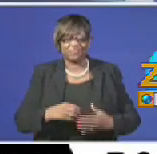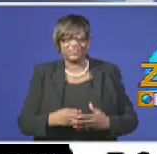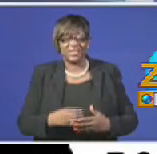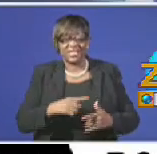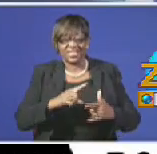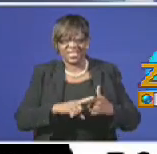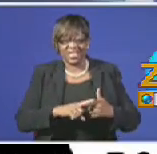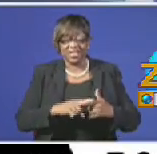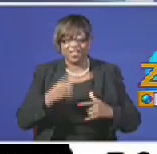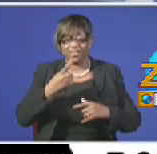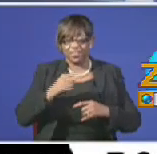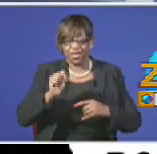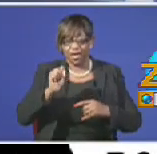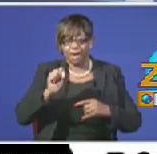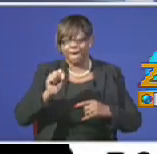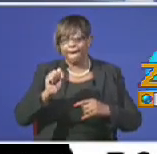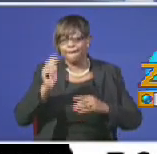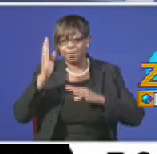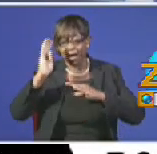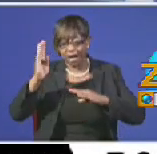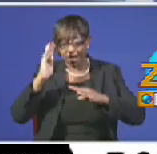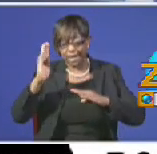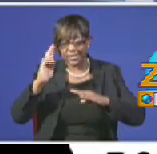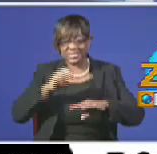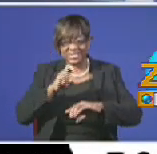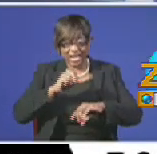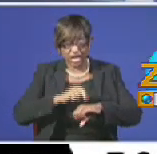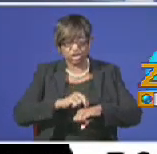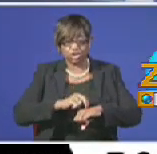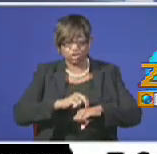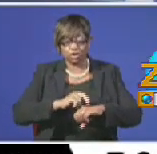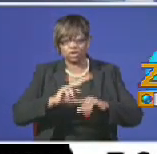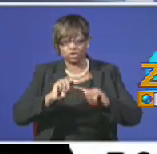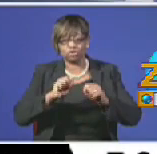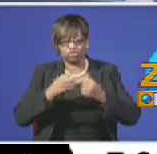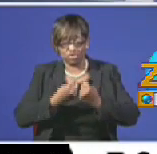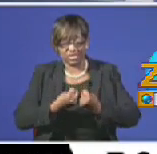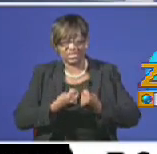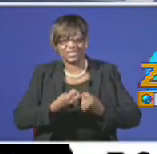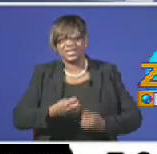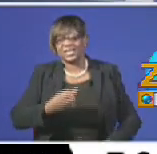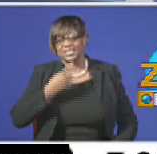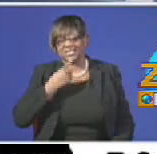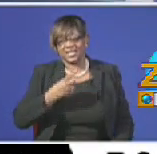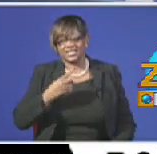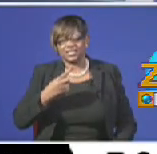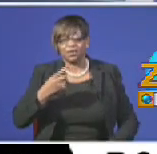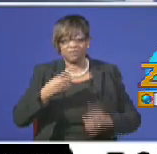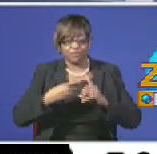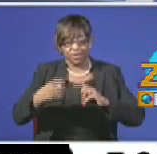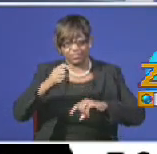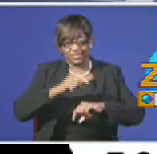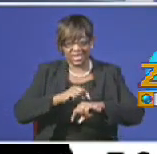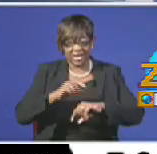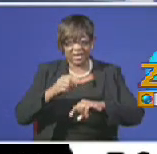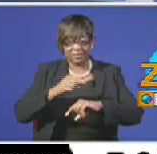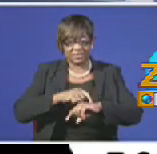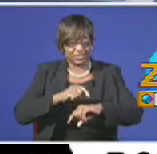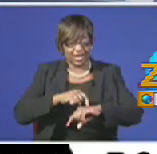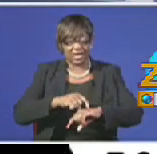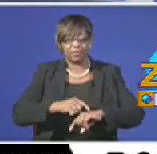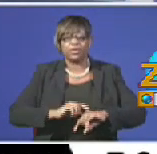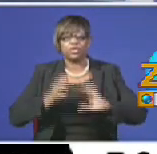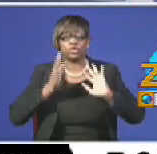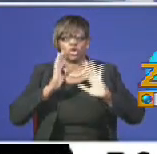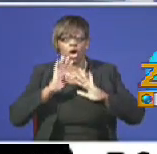The Bahamas National Trust has a number of popular parks under its watch, and from time to time, officials address several matters pertaining